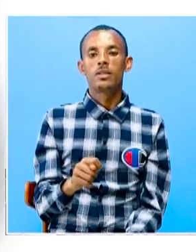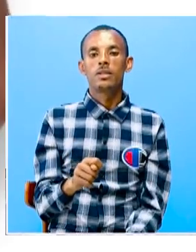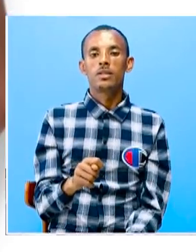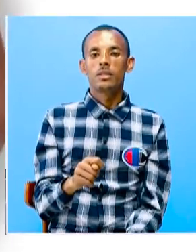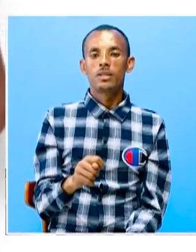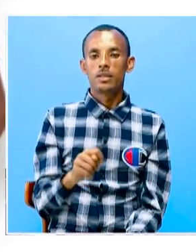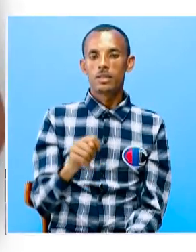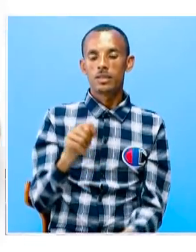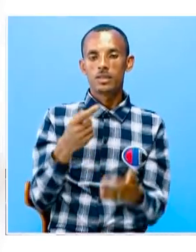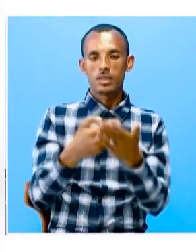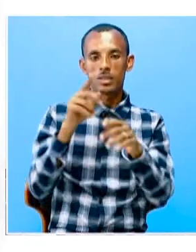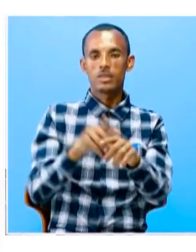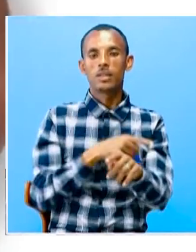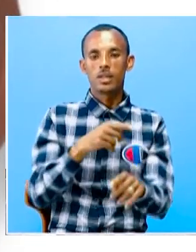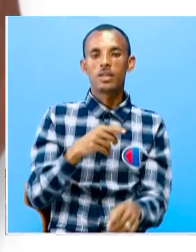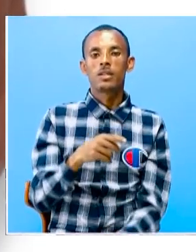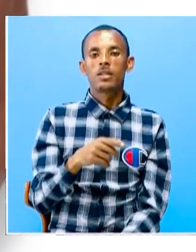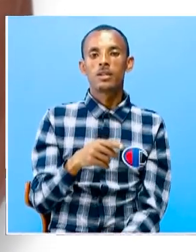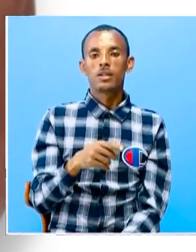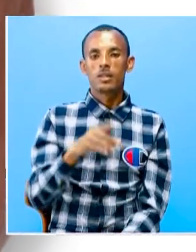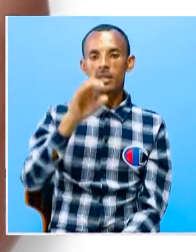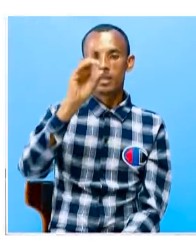This distance, assume this one is